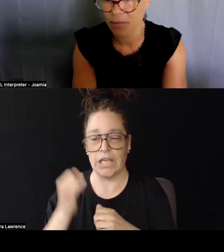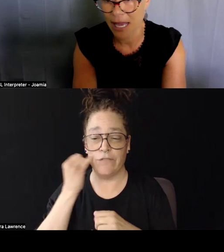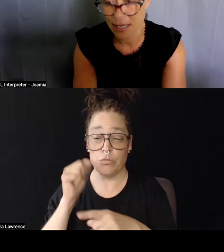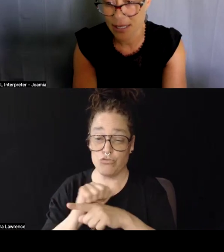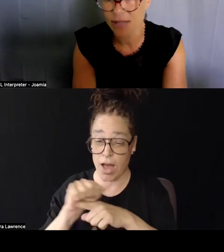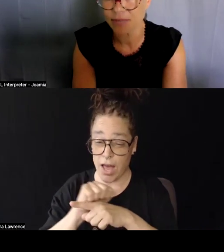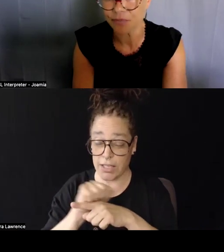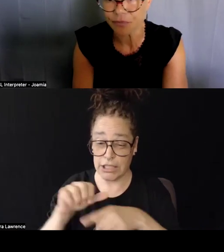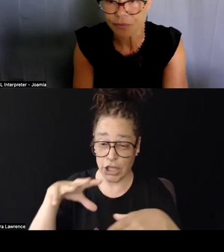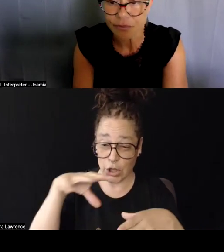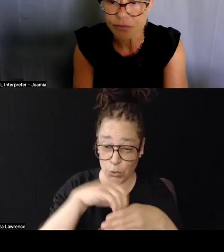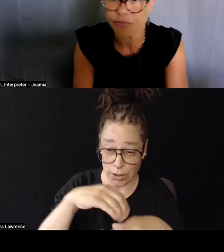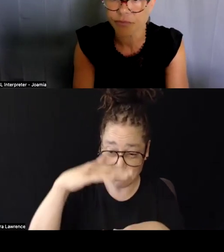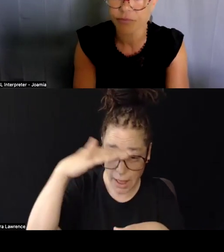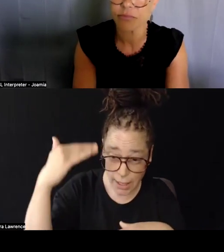highlighting Blackness,